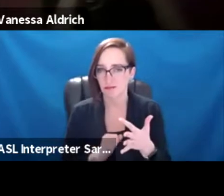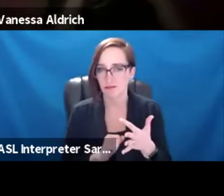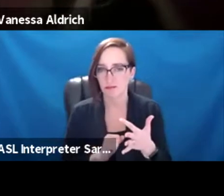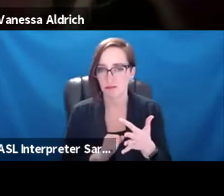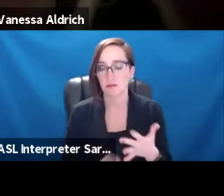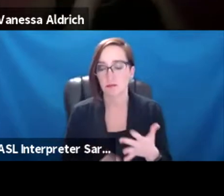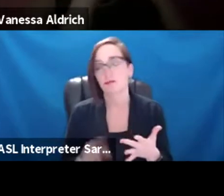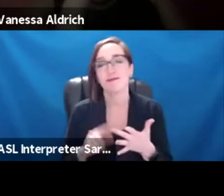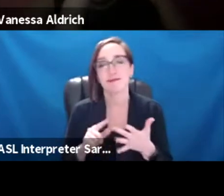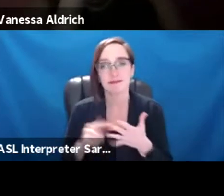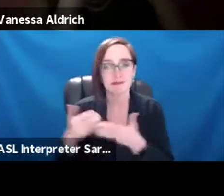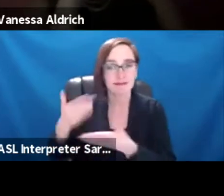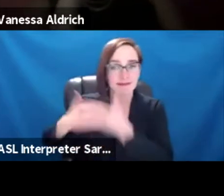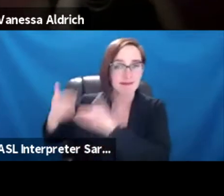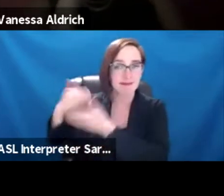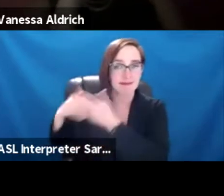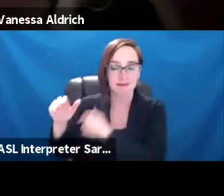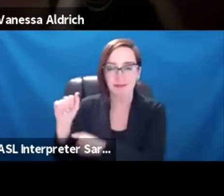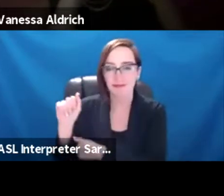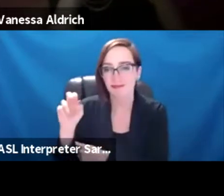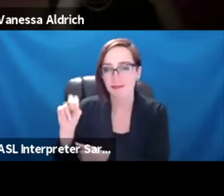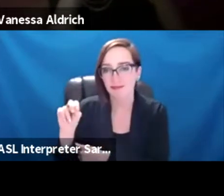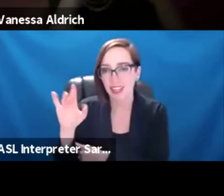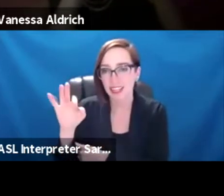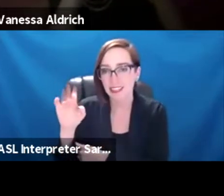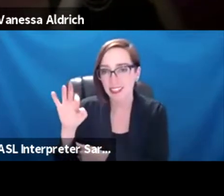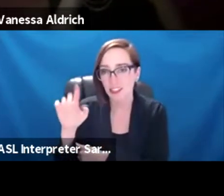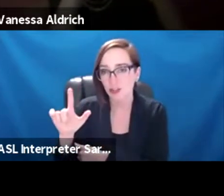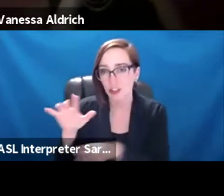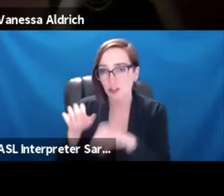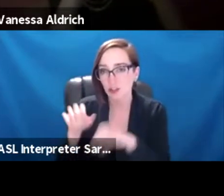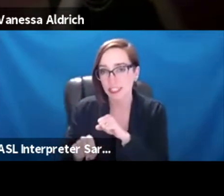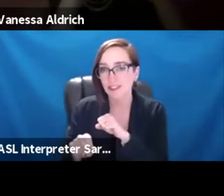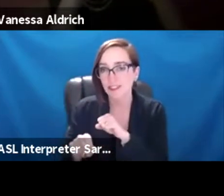Ancestral grief. That's the grief you inherit.